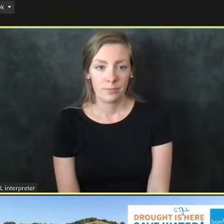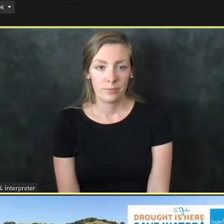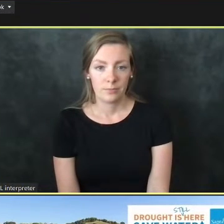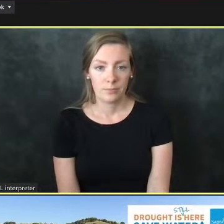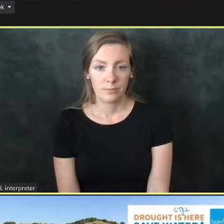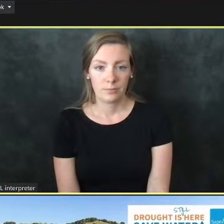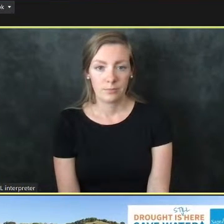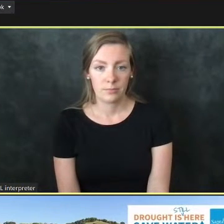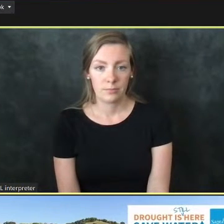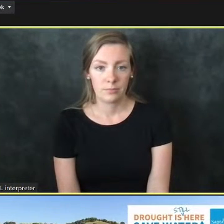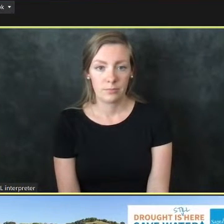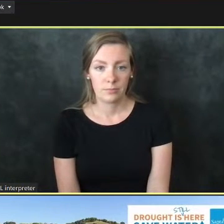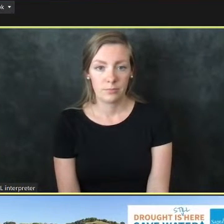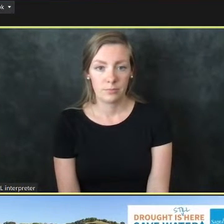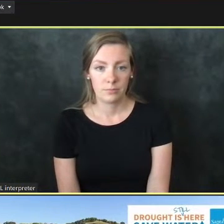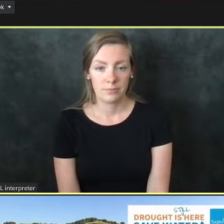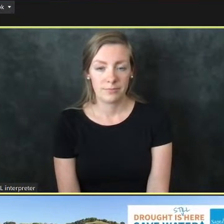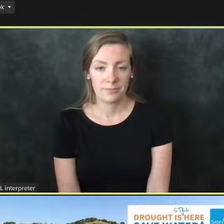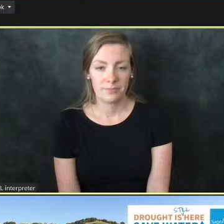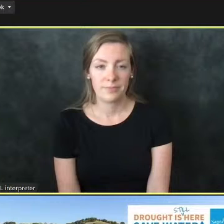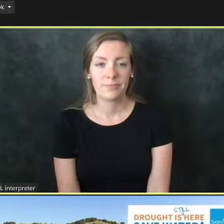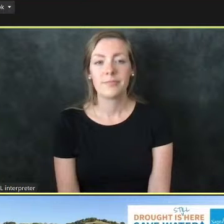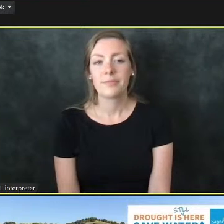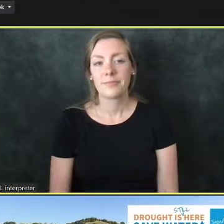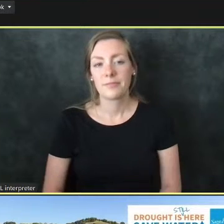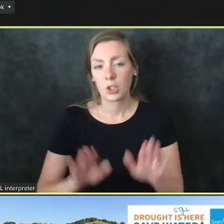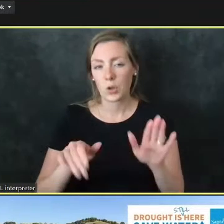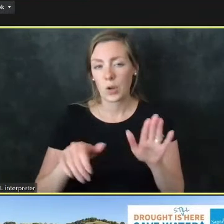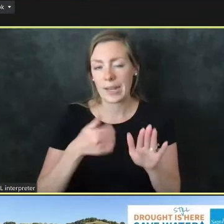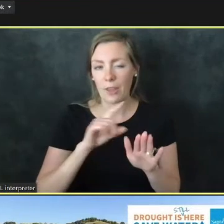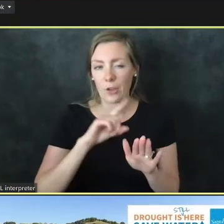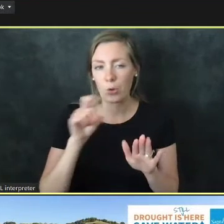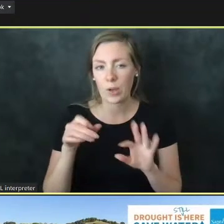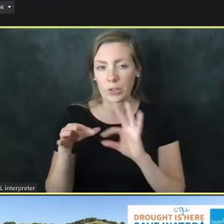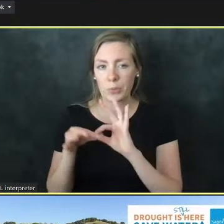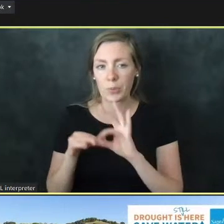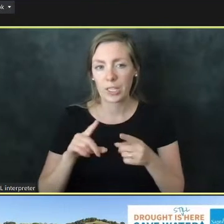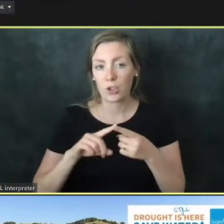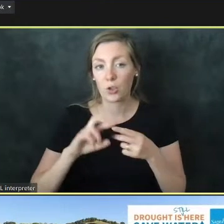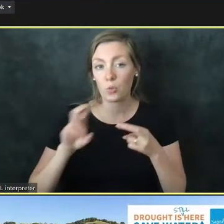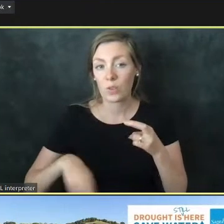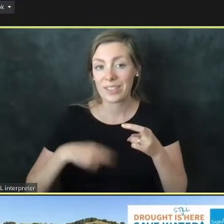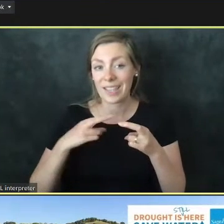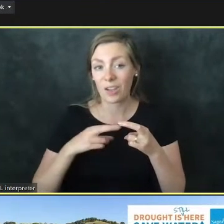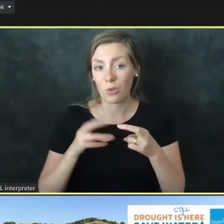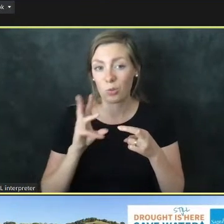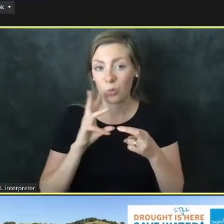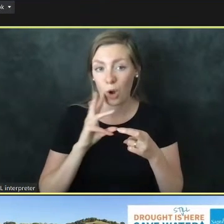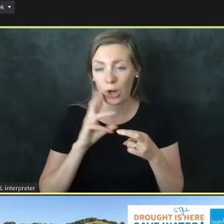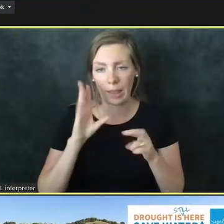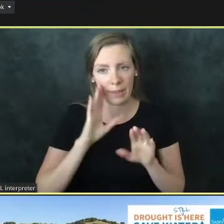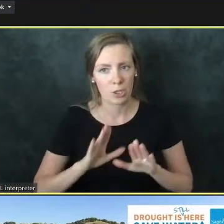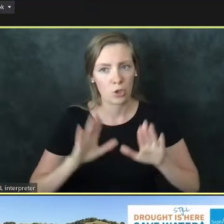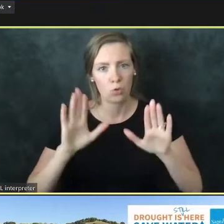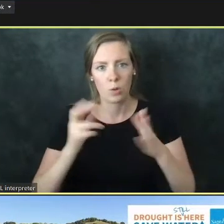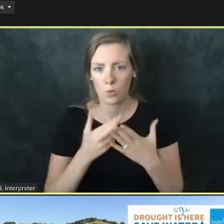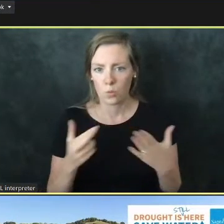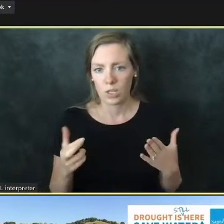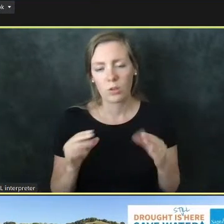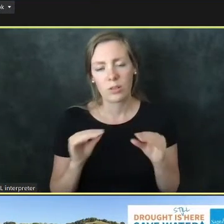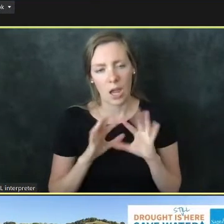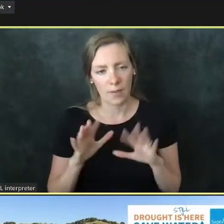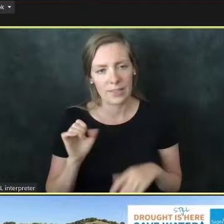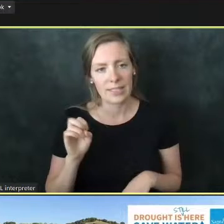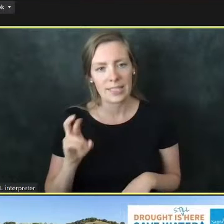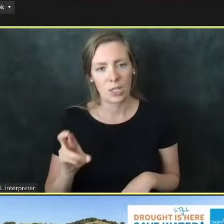then there was another question, since I have you there, También había una pregunta, regarding recycled water, which I think is a great resource. agua Obviously, reciclada, Santa que Rosa